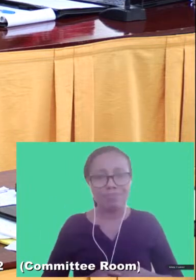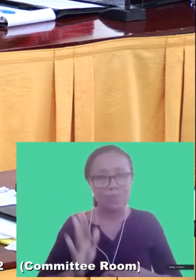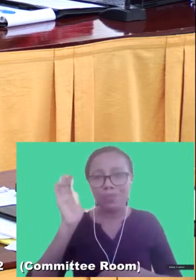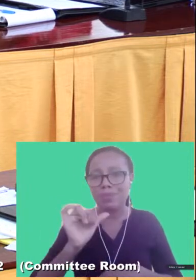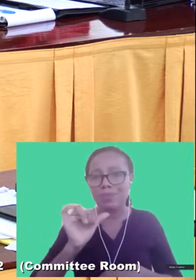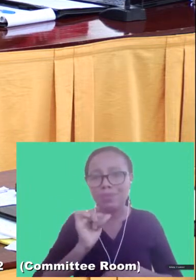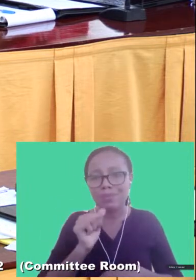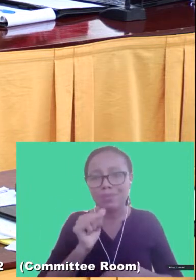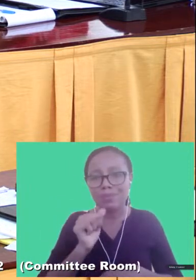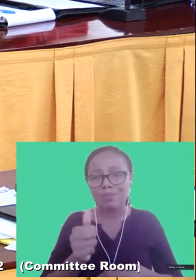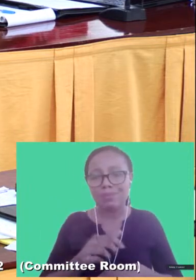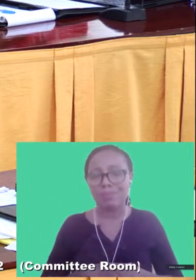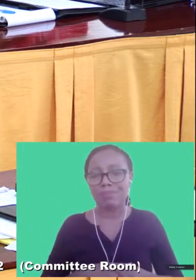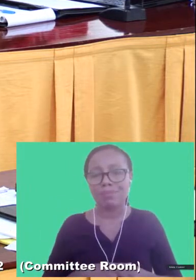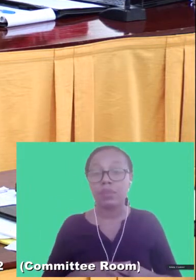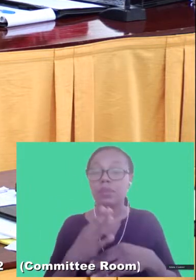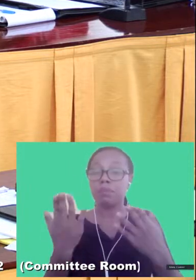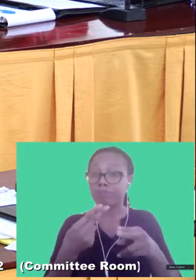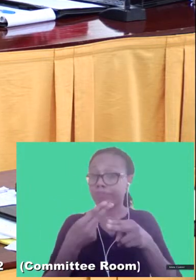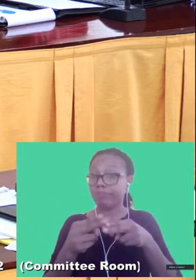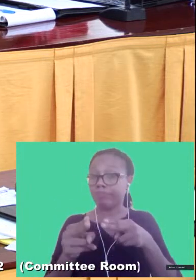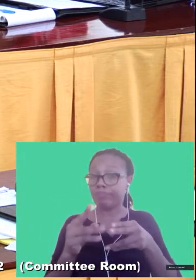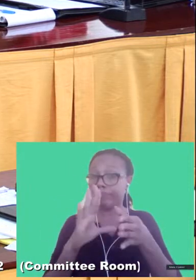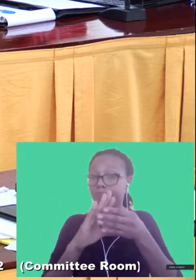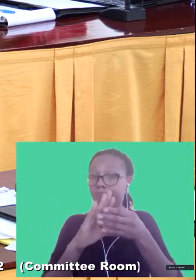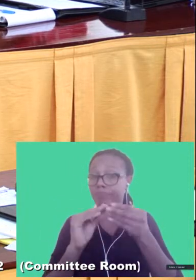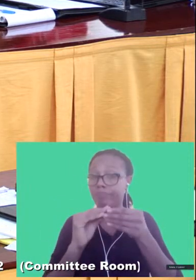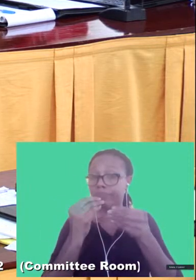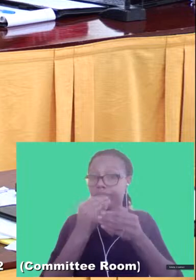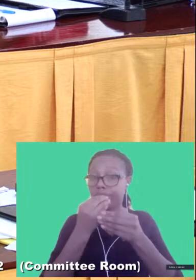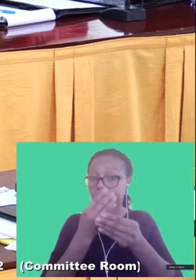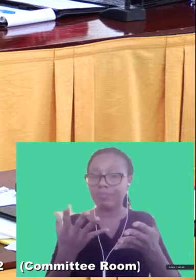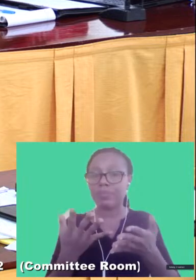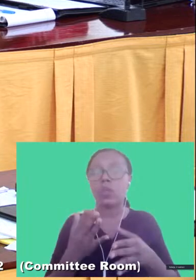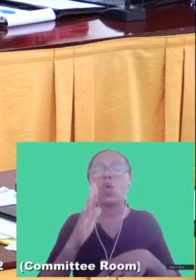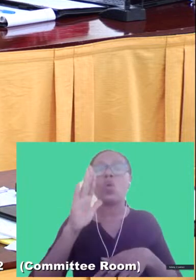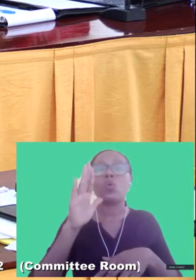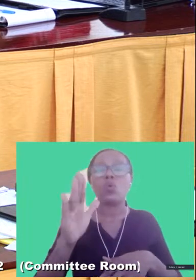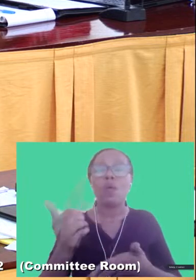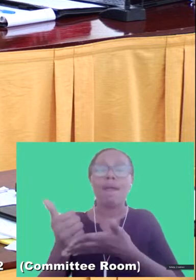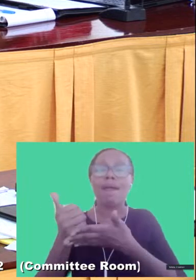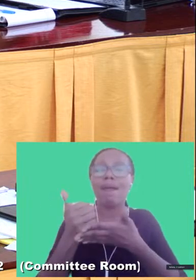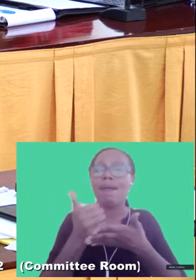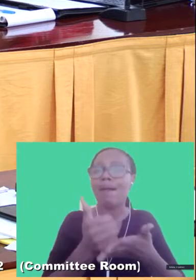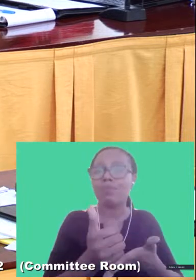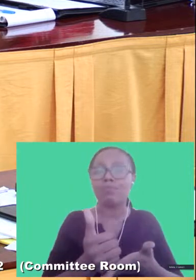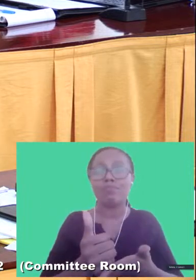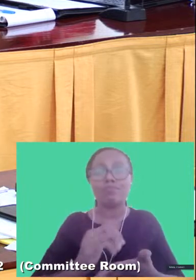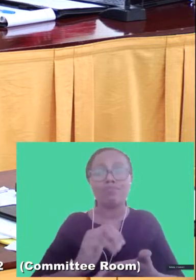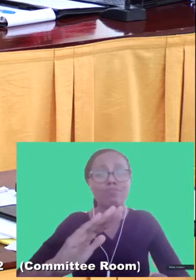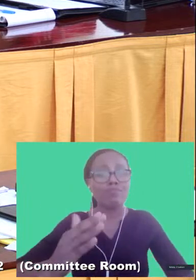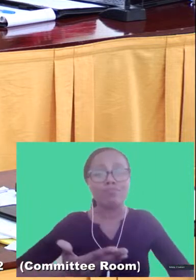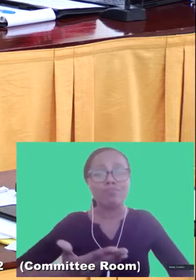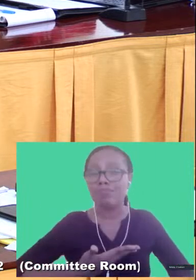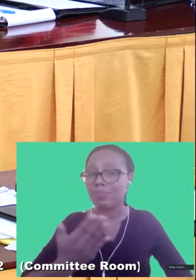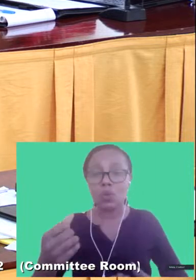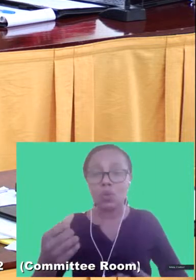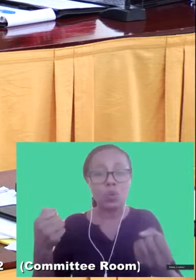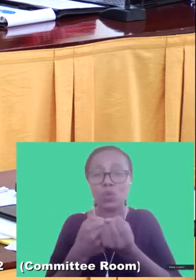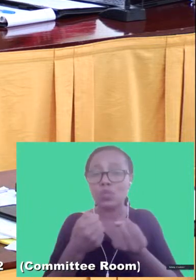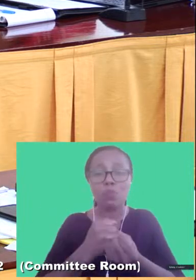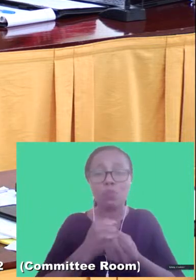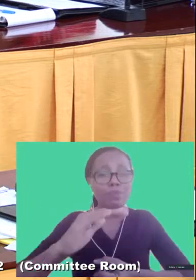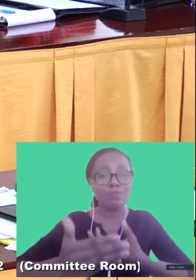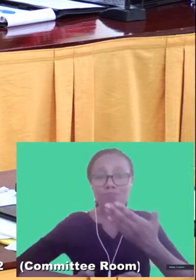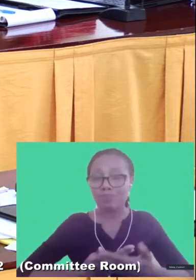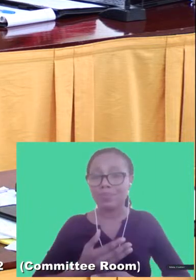your assistance is welcomed. I understand where the thrust of your assistance offer comes from, and I think it would be a most useful thing